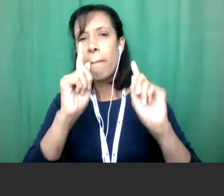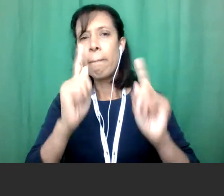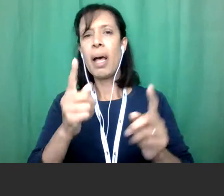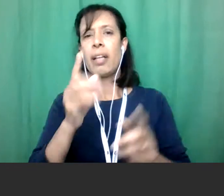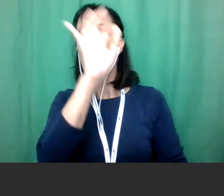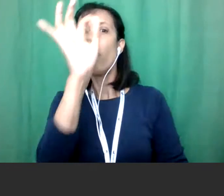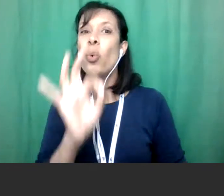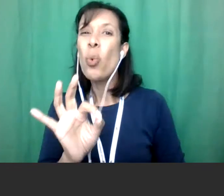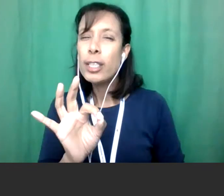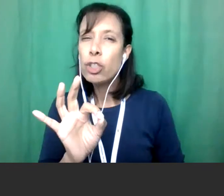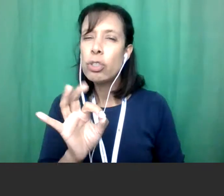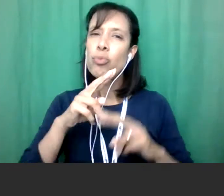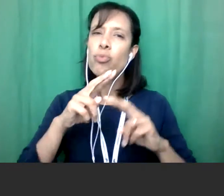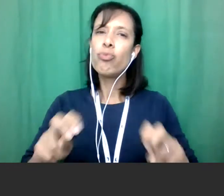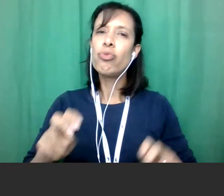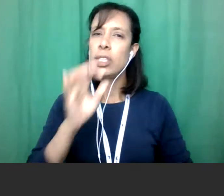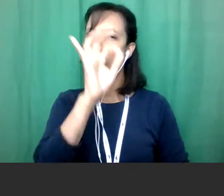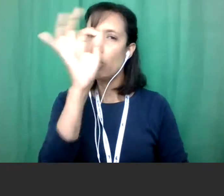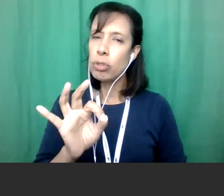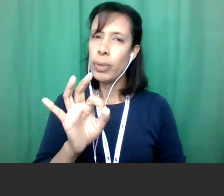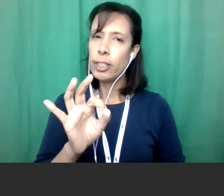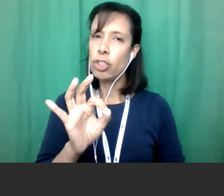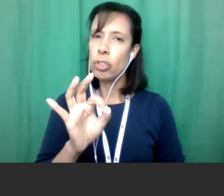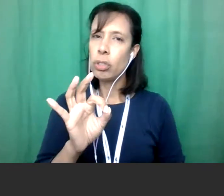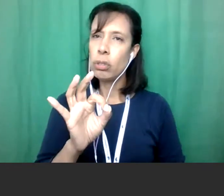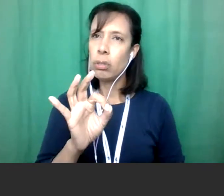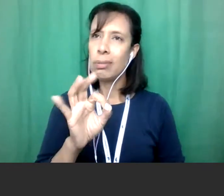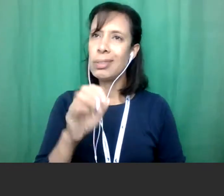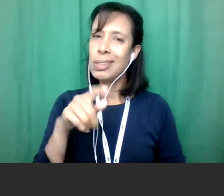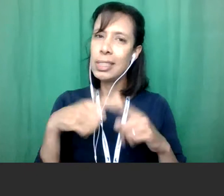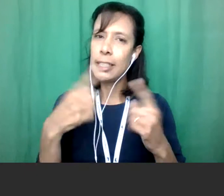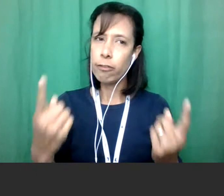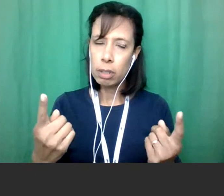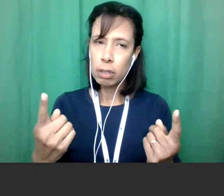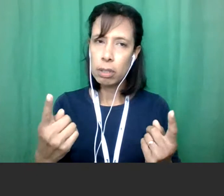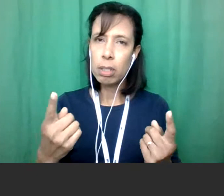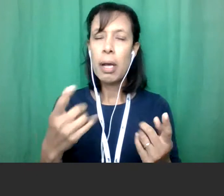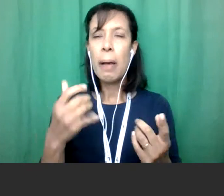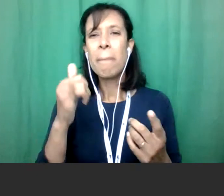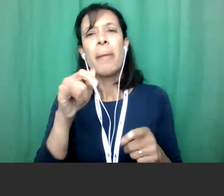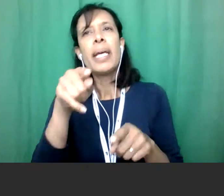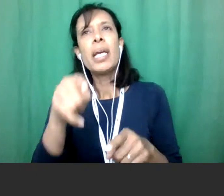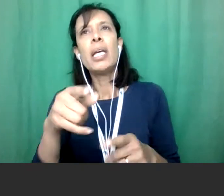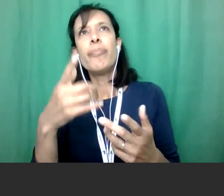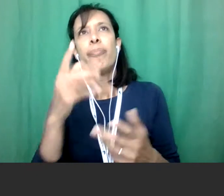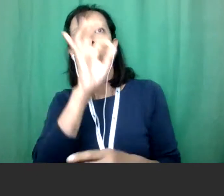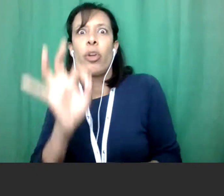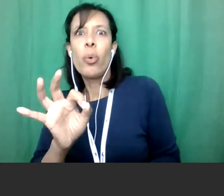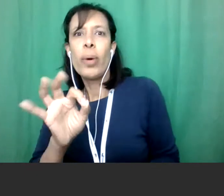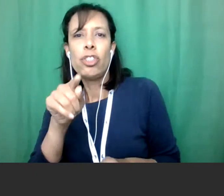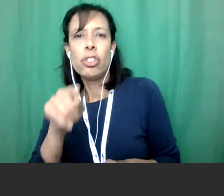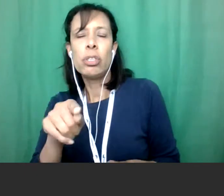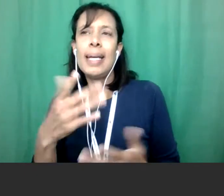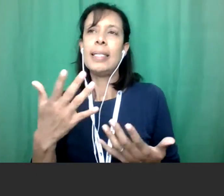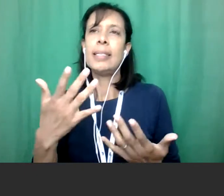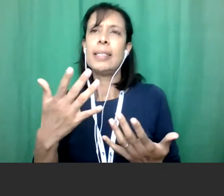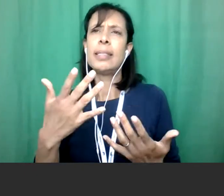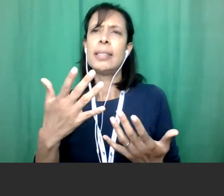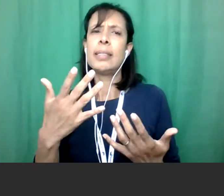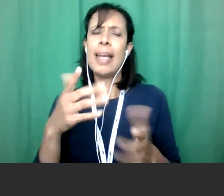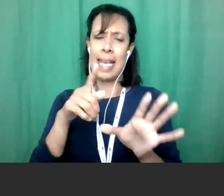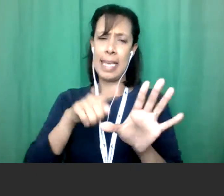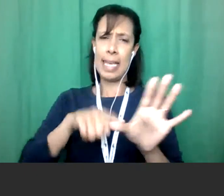how do year 4 boys feel about geography? That's your question. So your topic